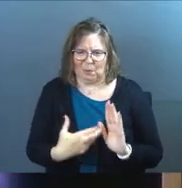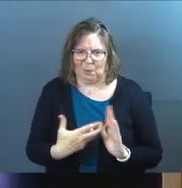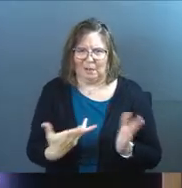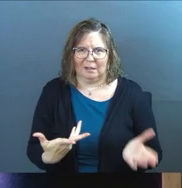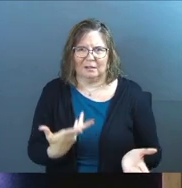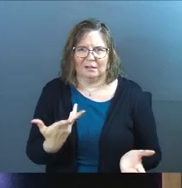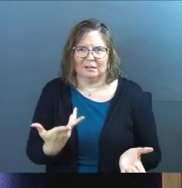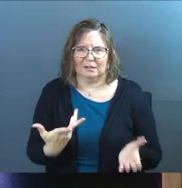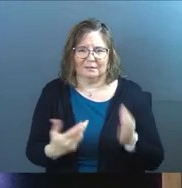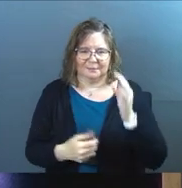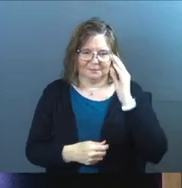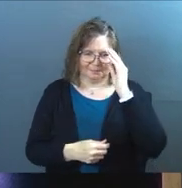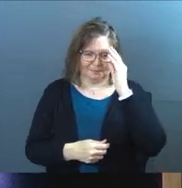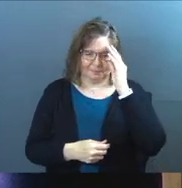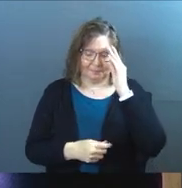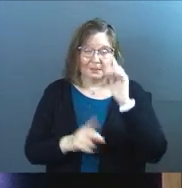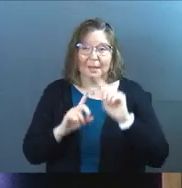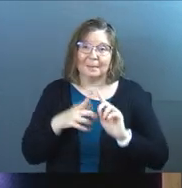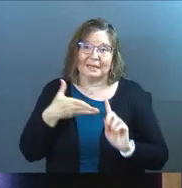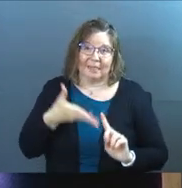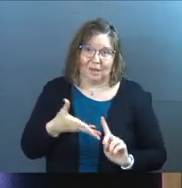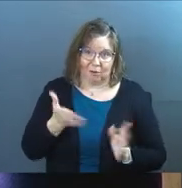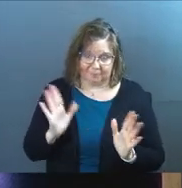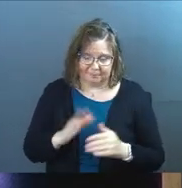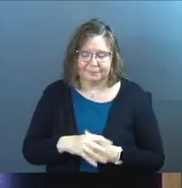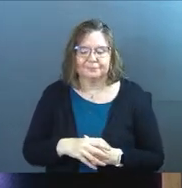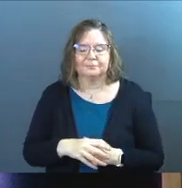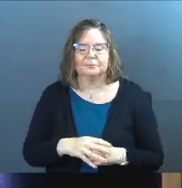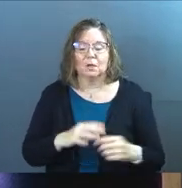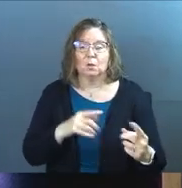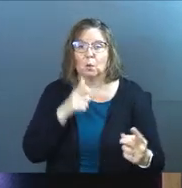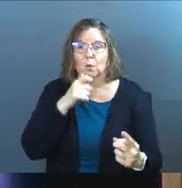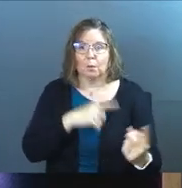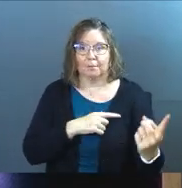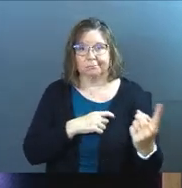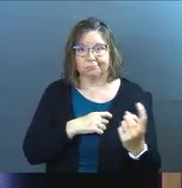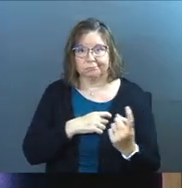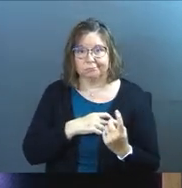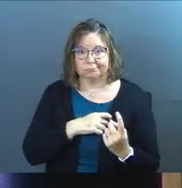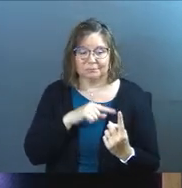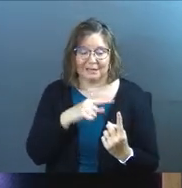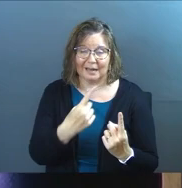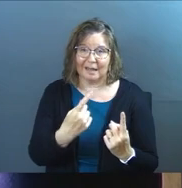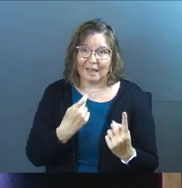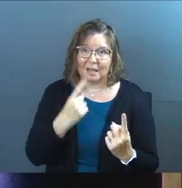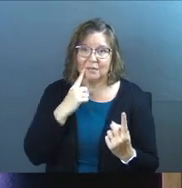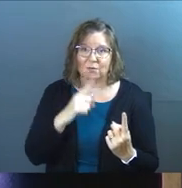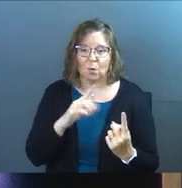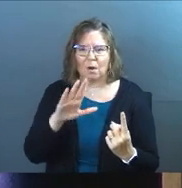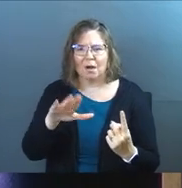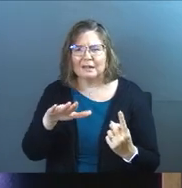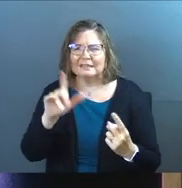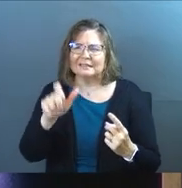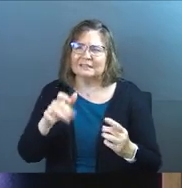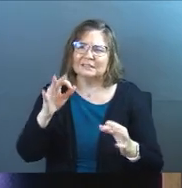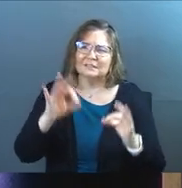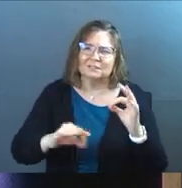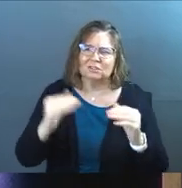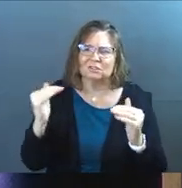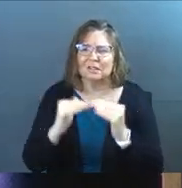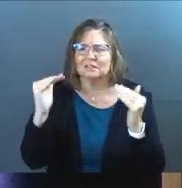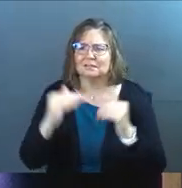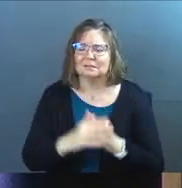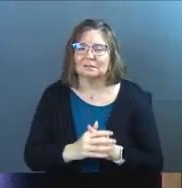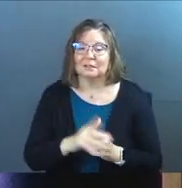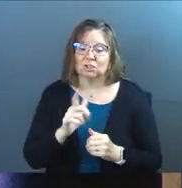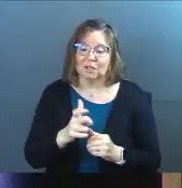role? But he's there. And so she comes to him and she asks for justice in her particular case.